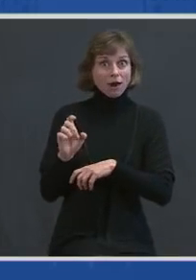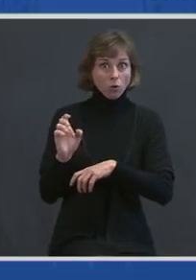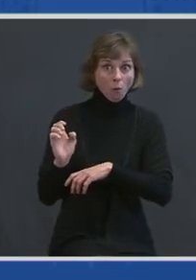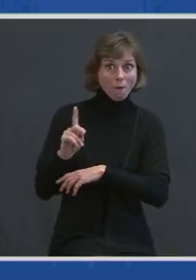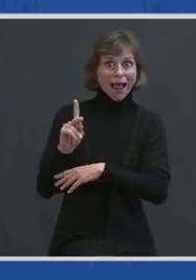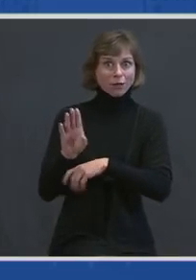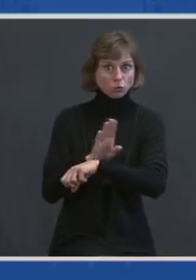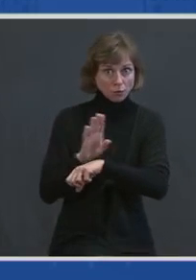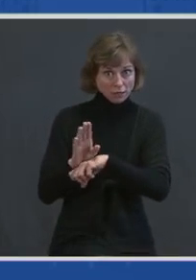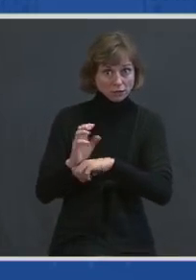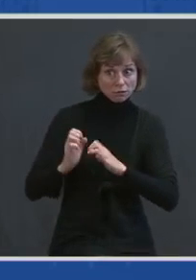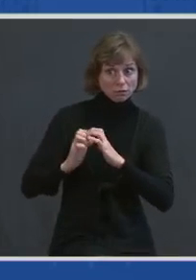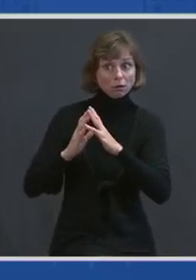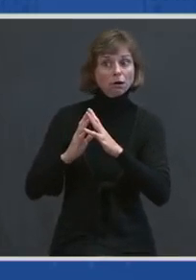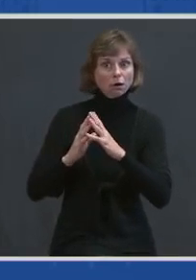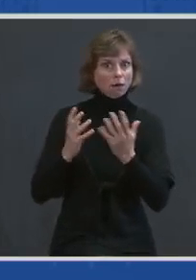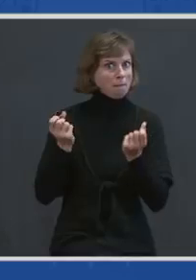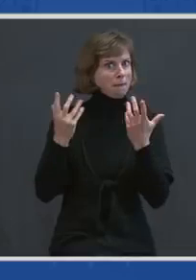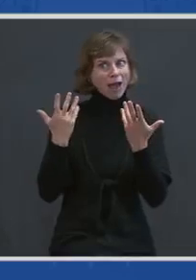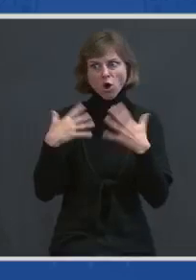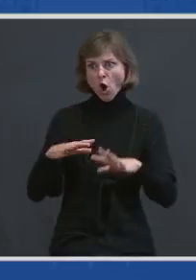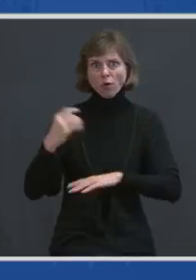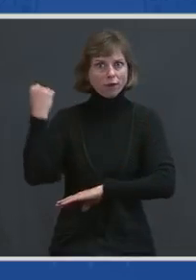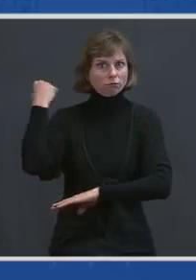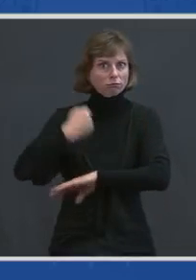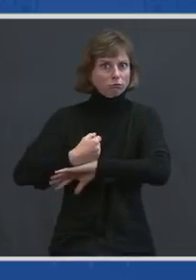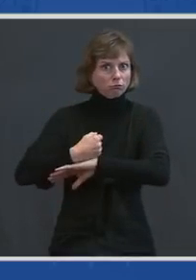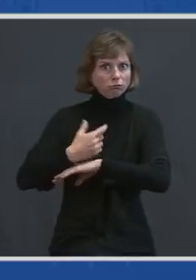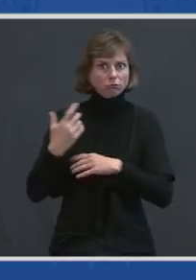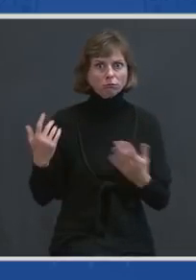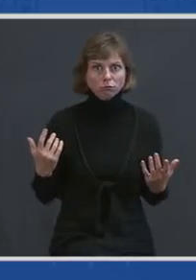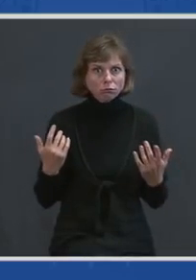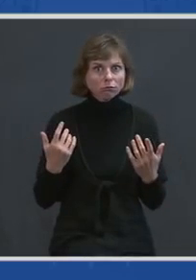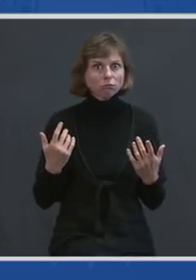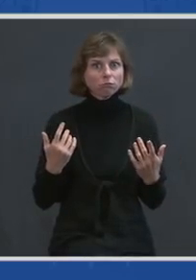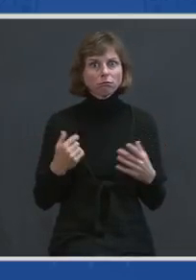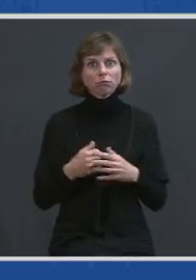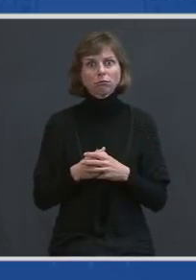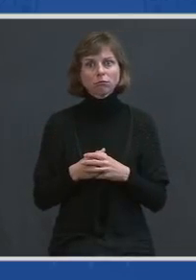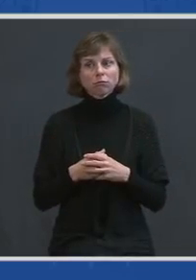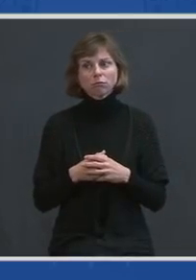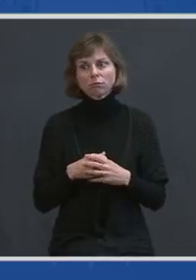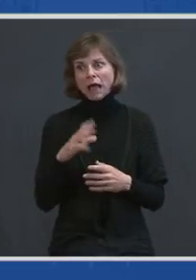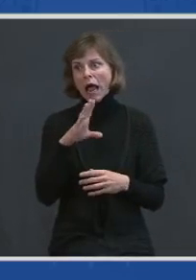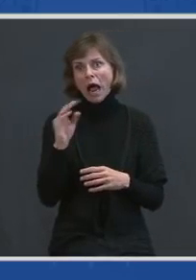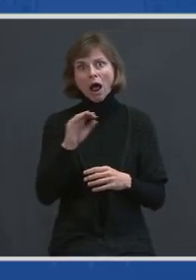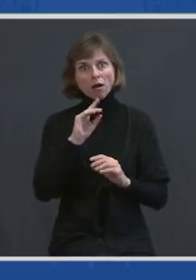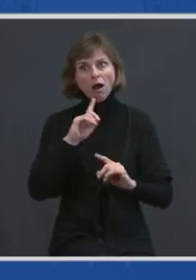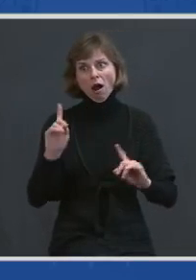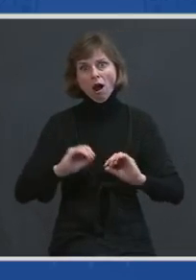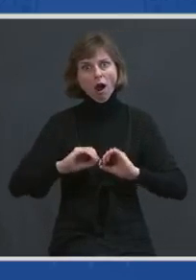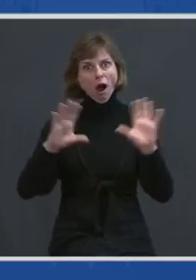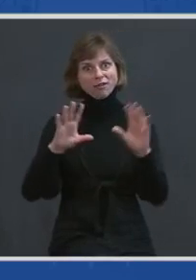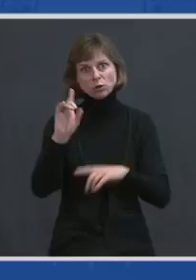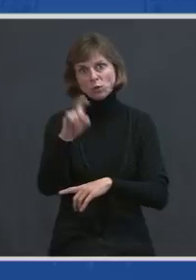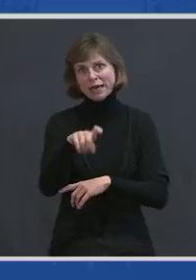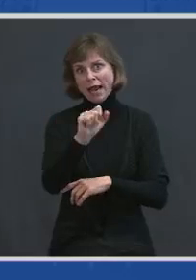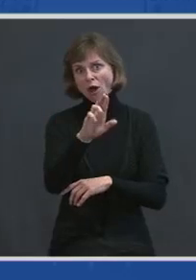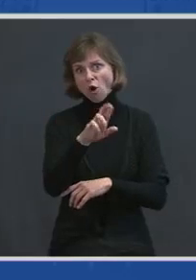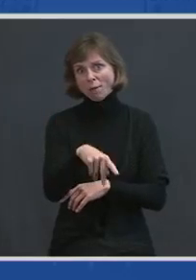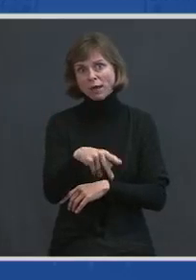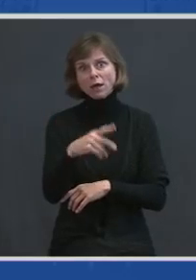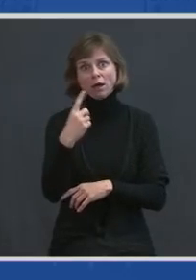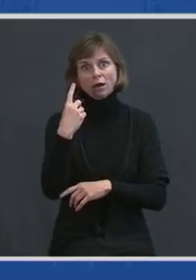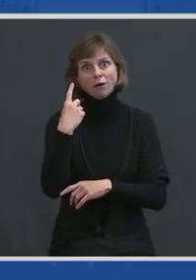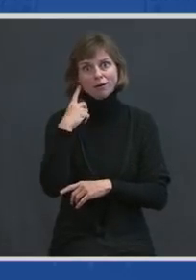affecting entire communities. And it is clearly, clearly necessary, a lifeline for getting the